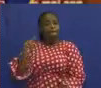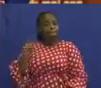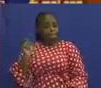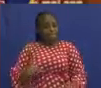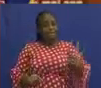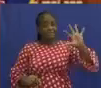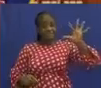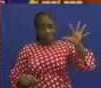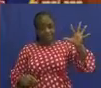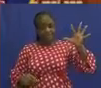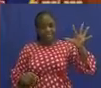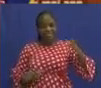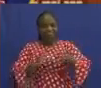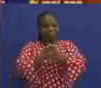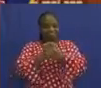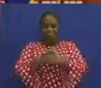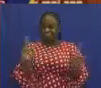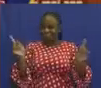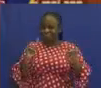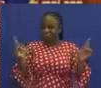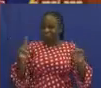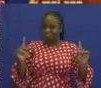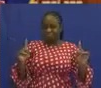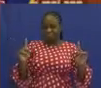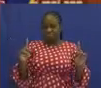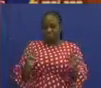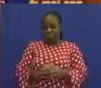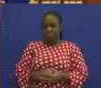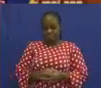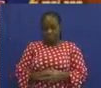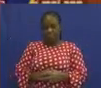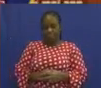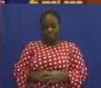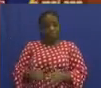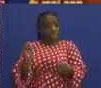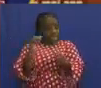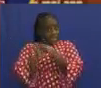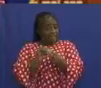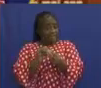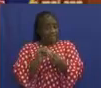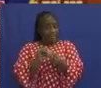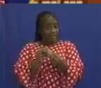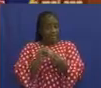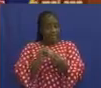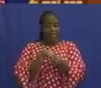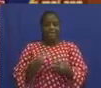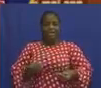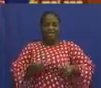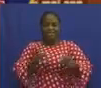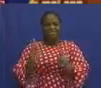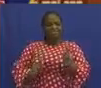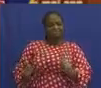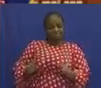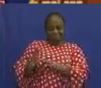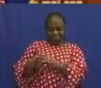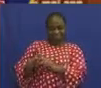And fifthly, handshakes must be avoided. Furthermore, given that people